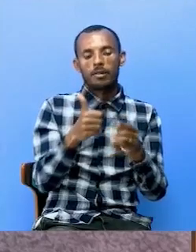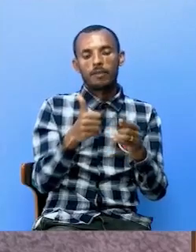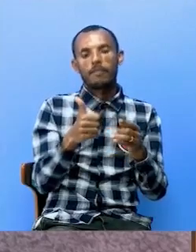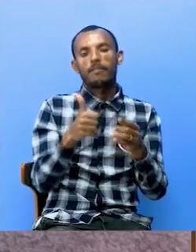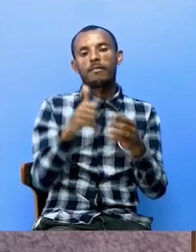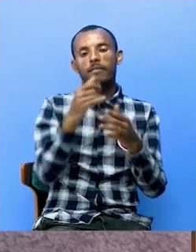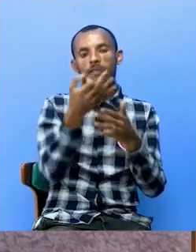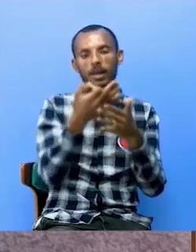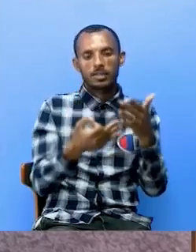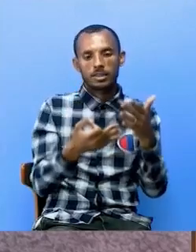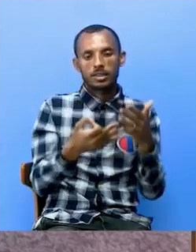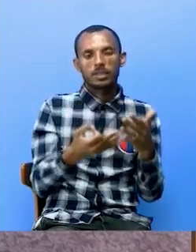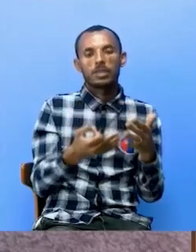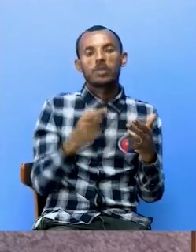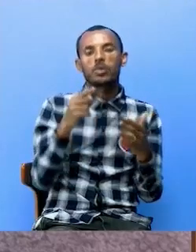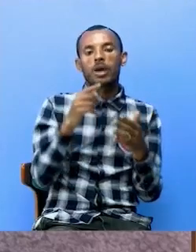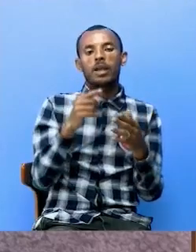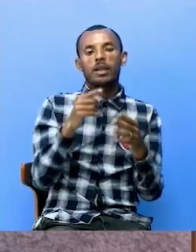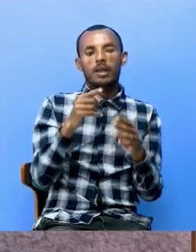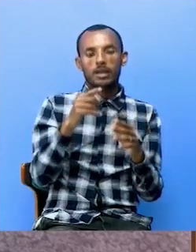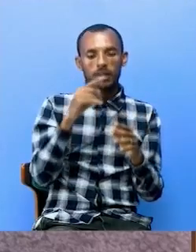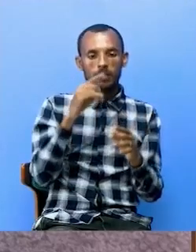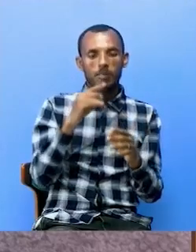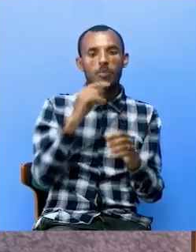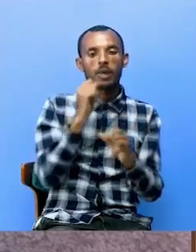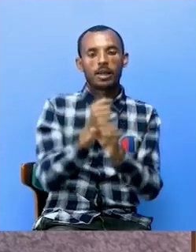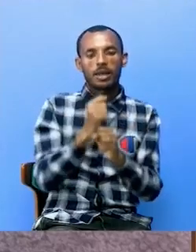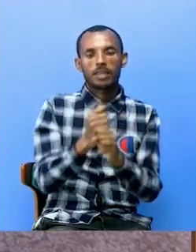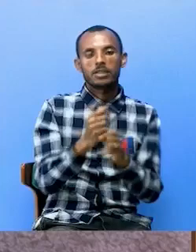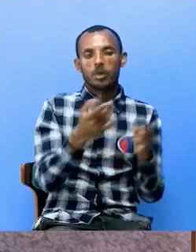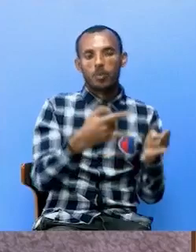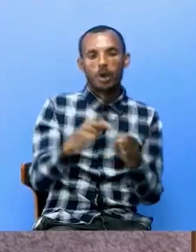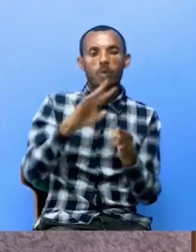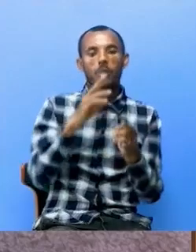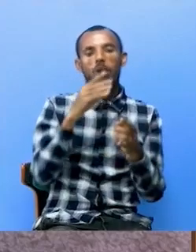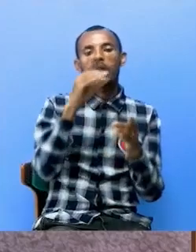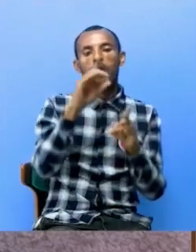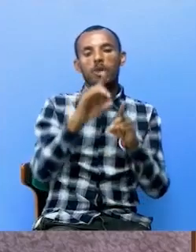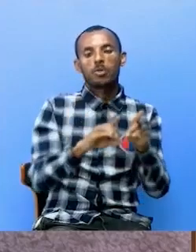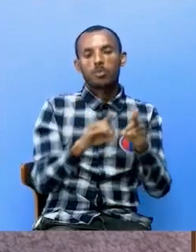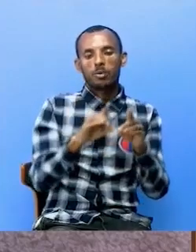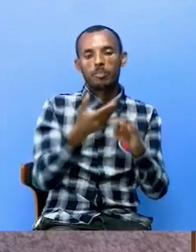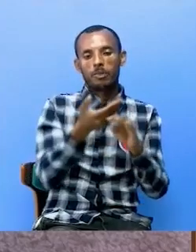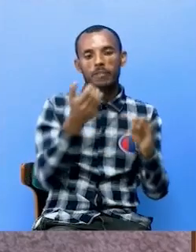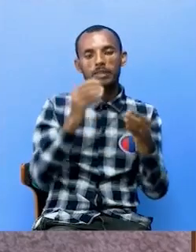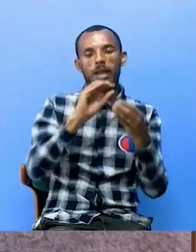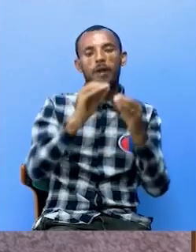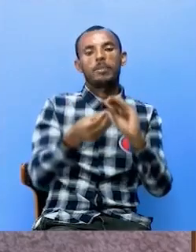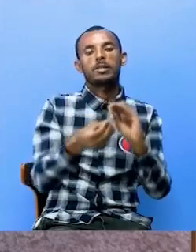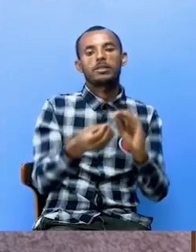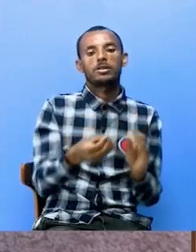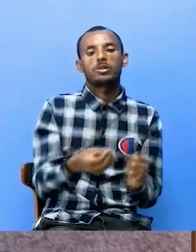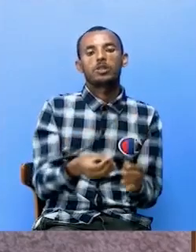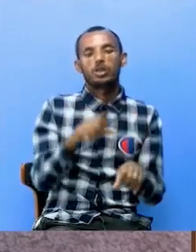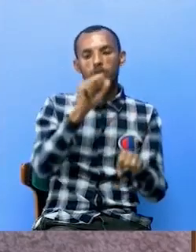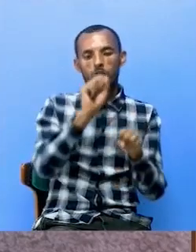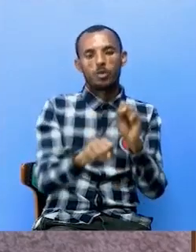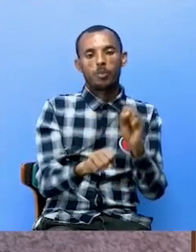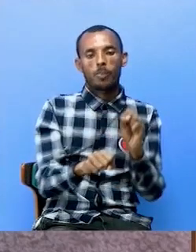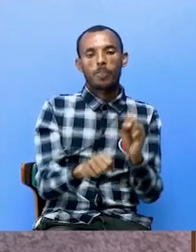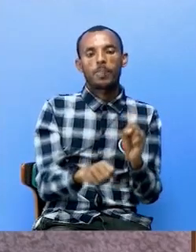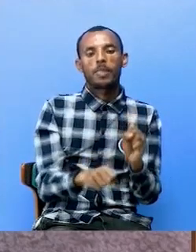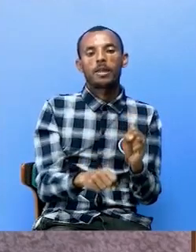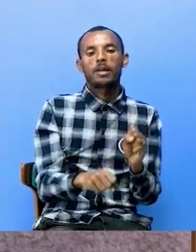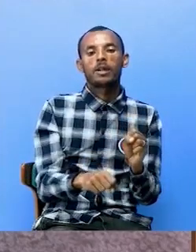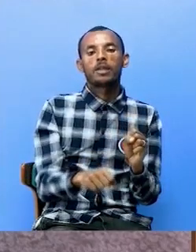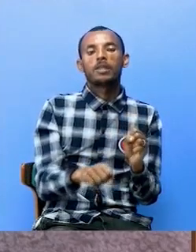step. Then you keep working the way we do for the previous numbers. So what is